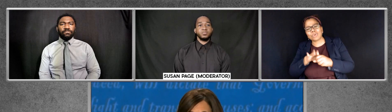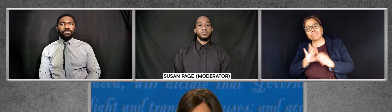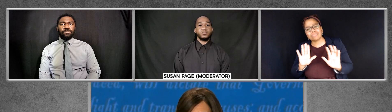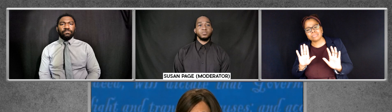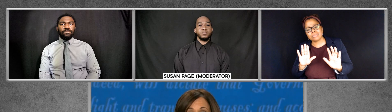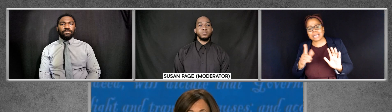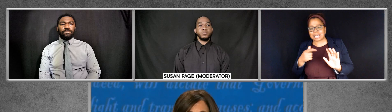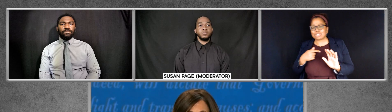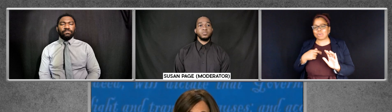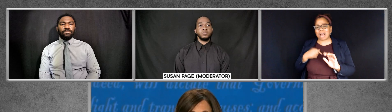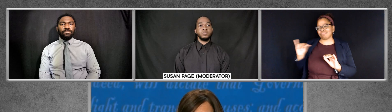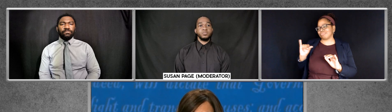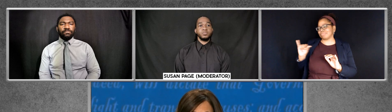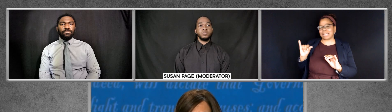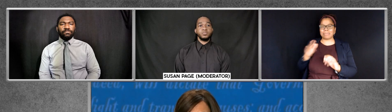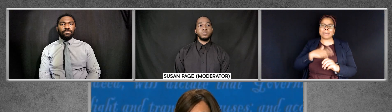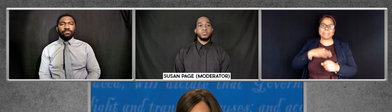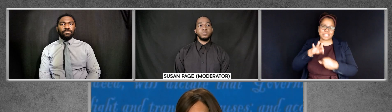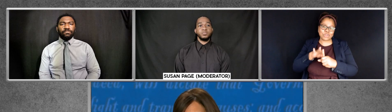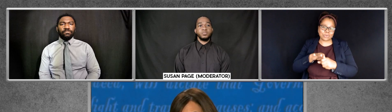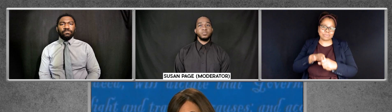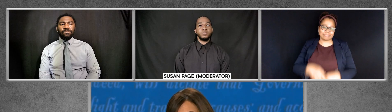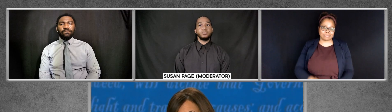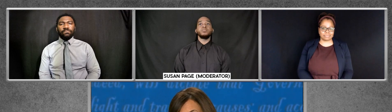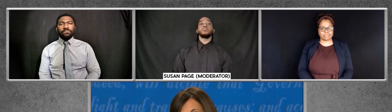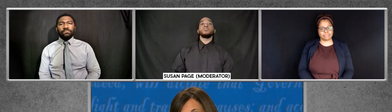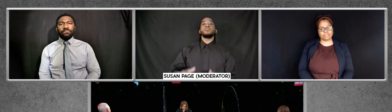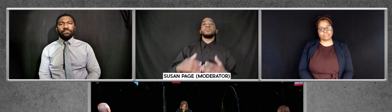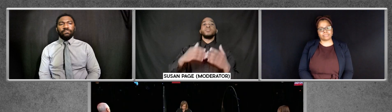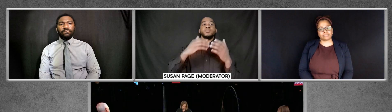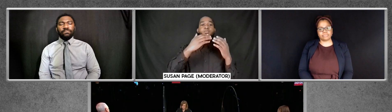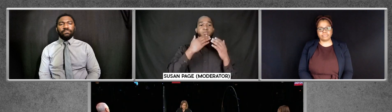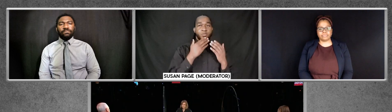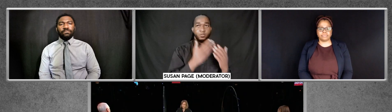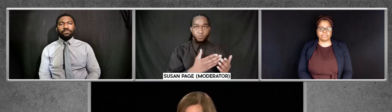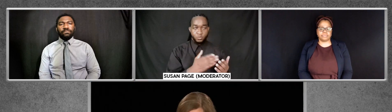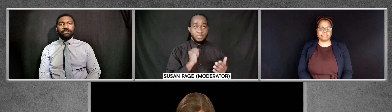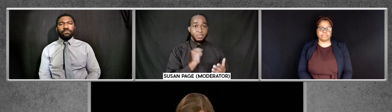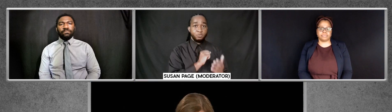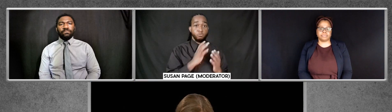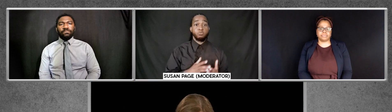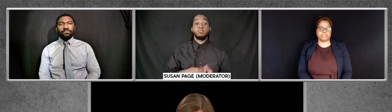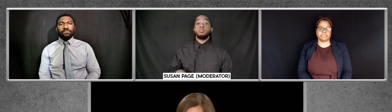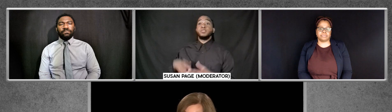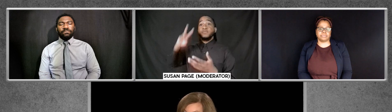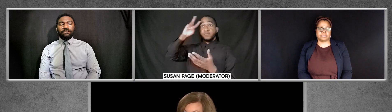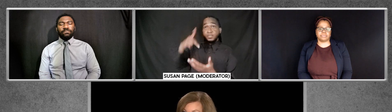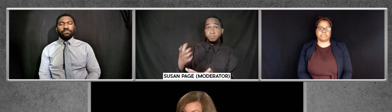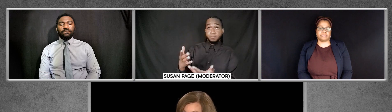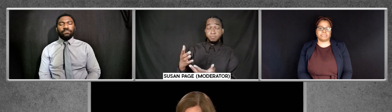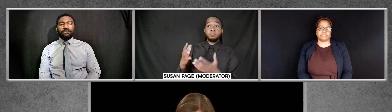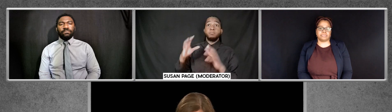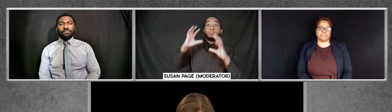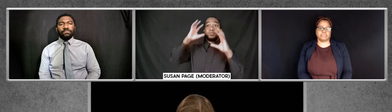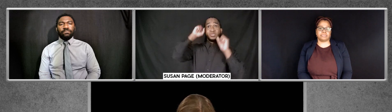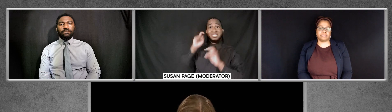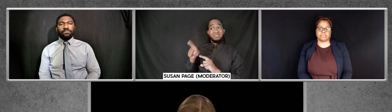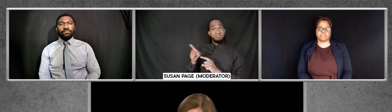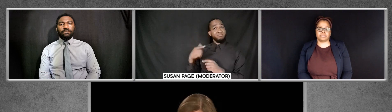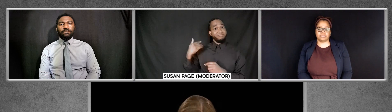repeat what Joe said. Please vote. Thank you, Senator. Vice President Pence, President Trump has several times refused to commit himself to a